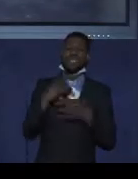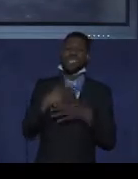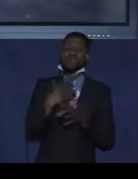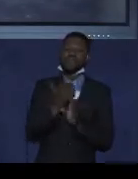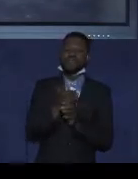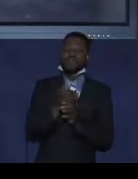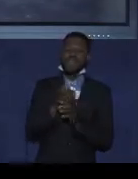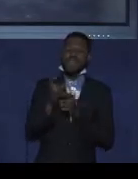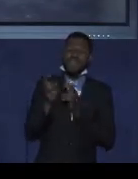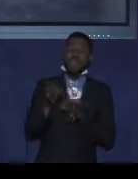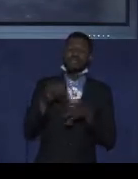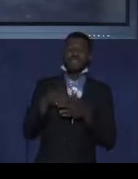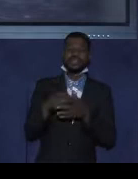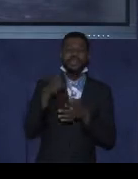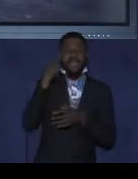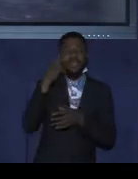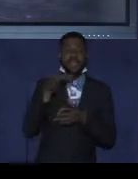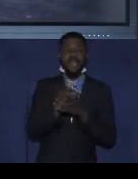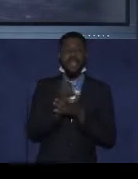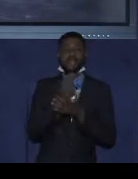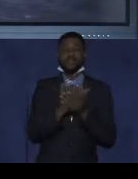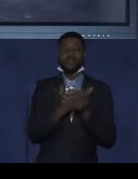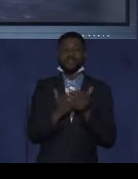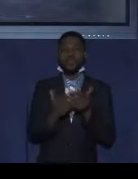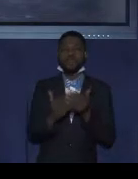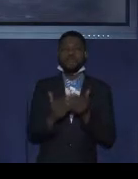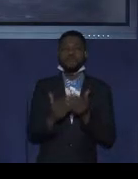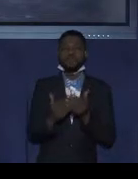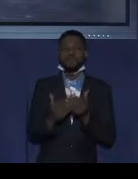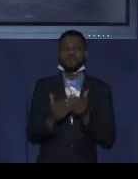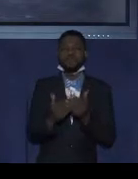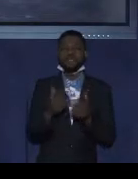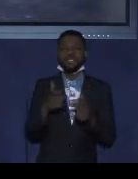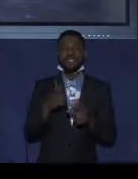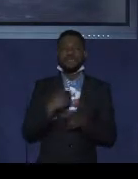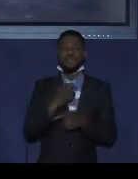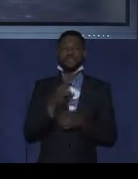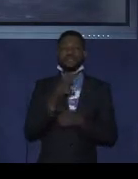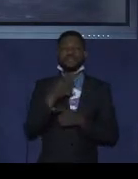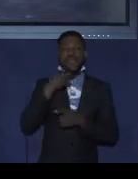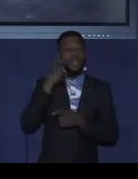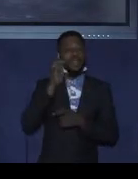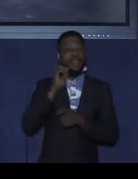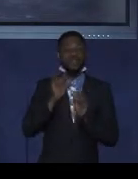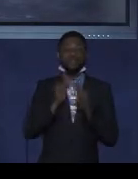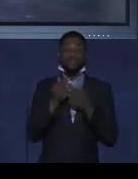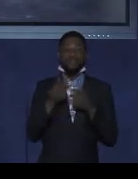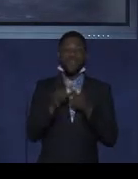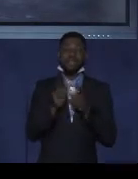creates hatred in the sense that some, maybe let me just use ethnic group as an